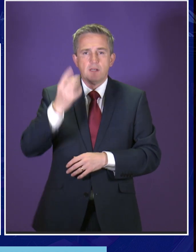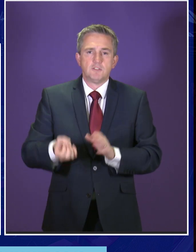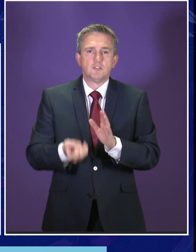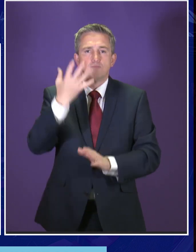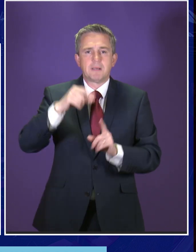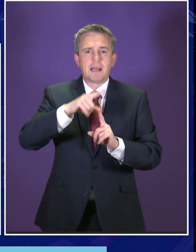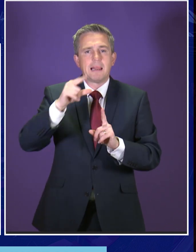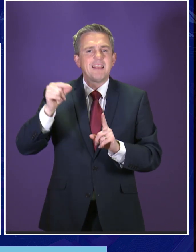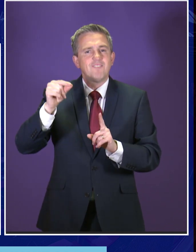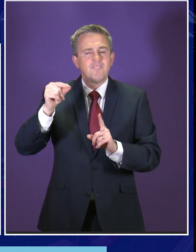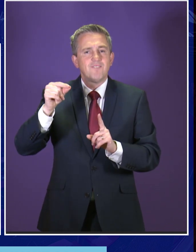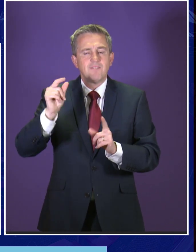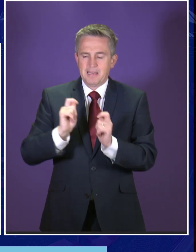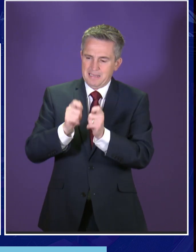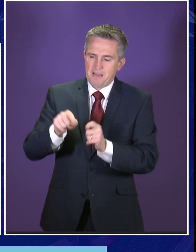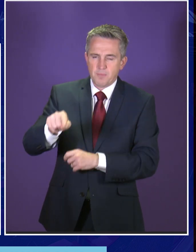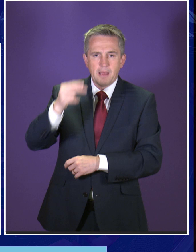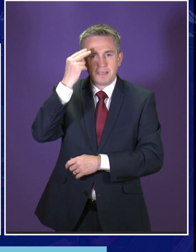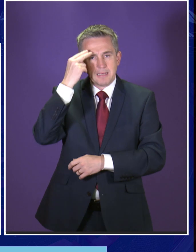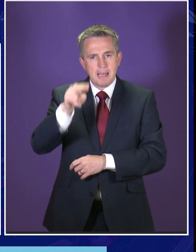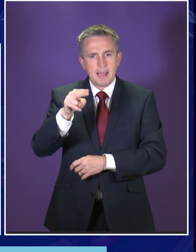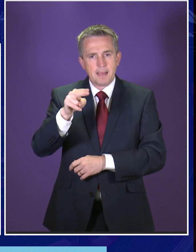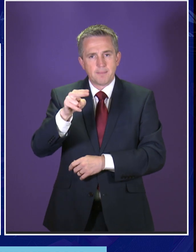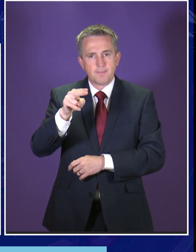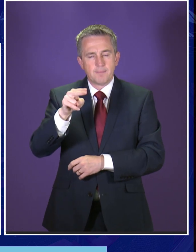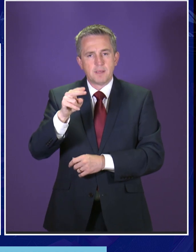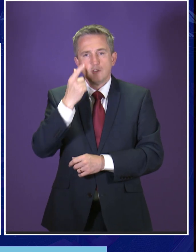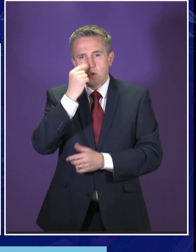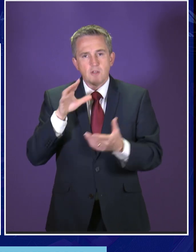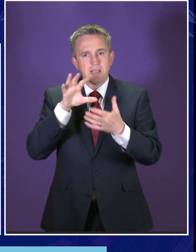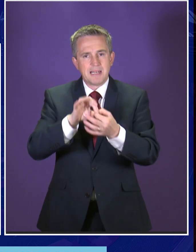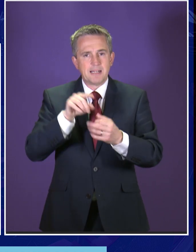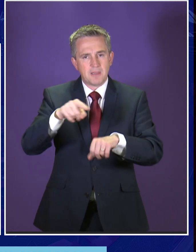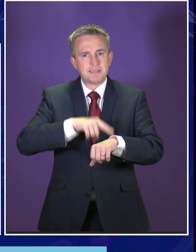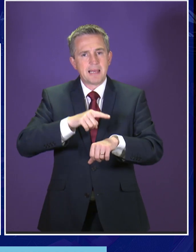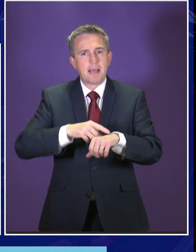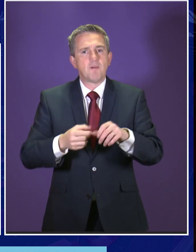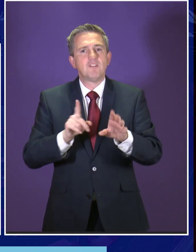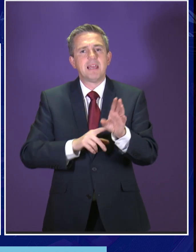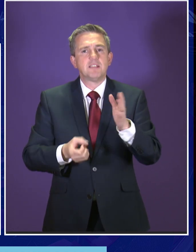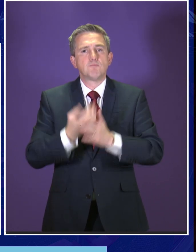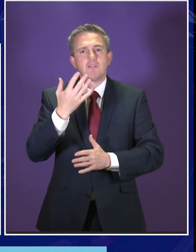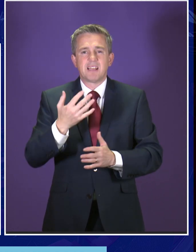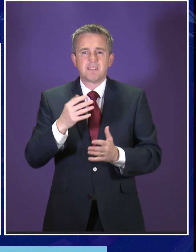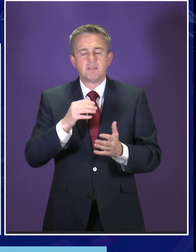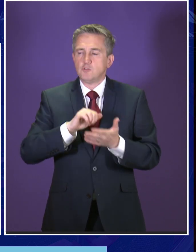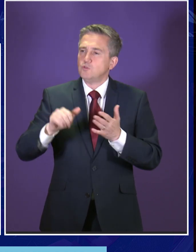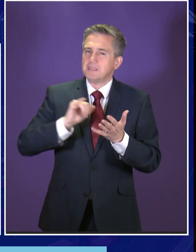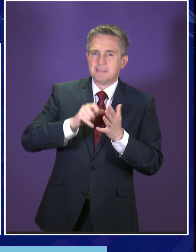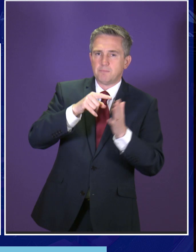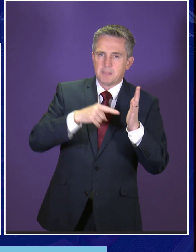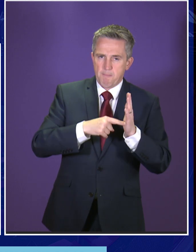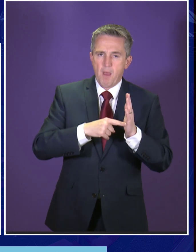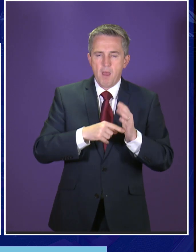leaf. He gave him this name as a way of connecting to that time of year in spring, September for us, and in